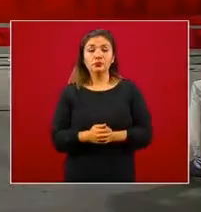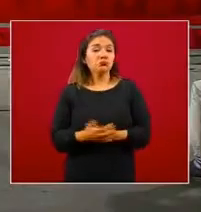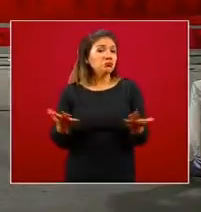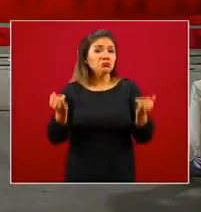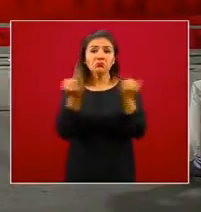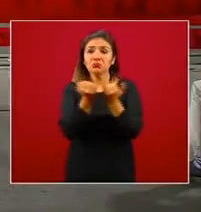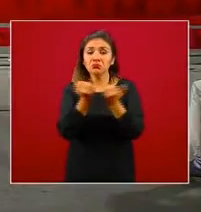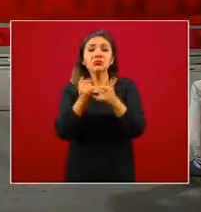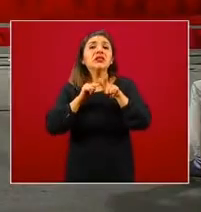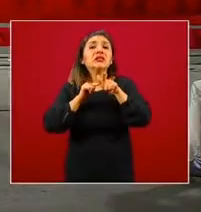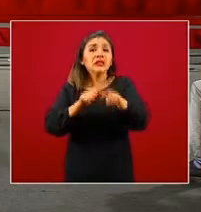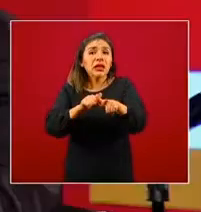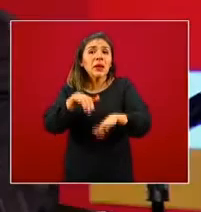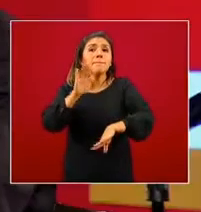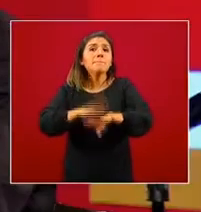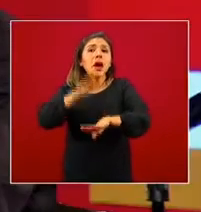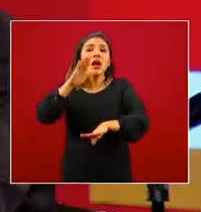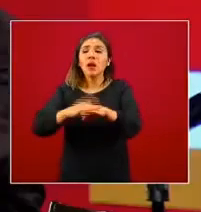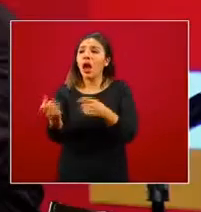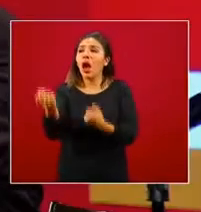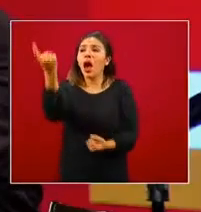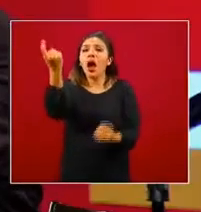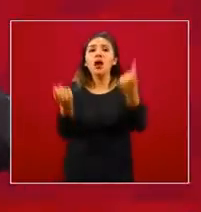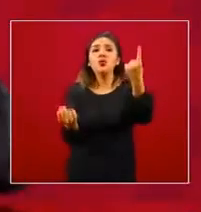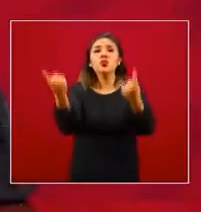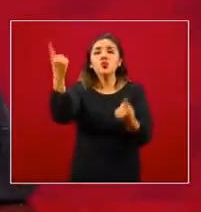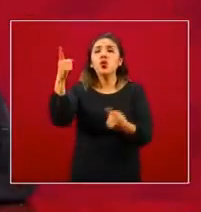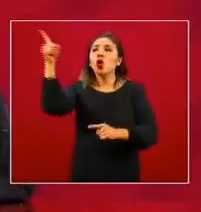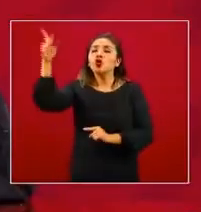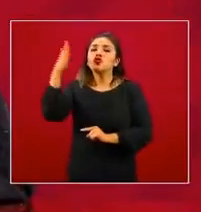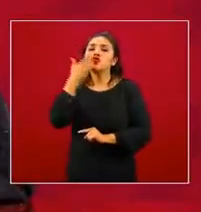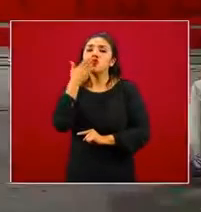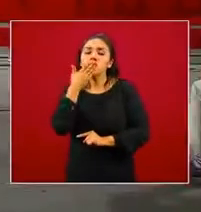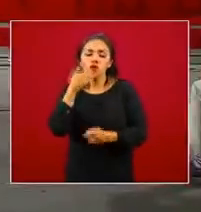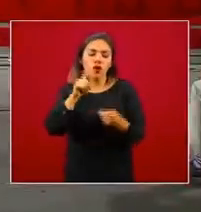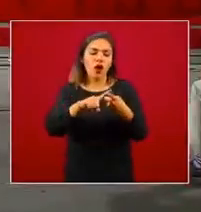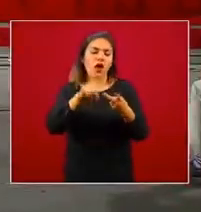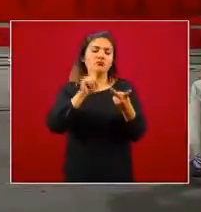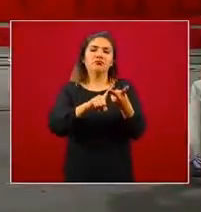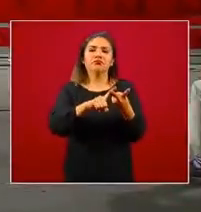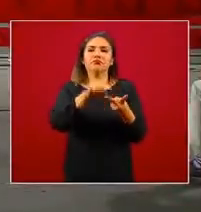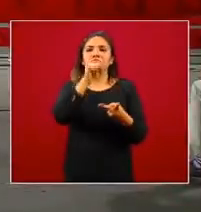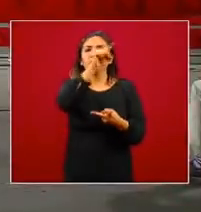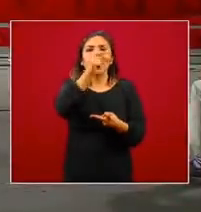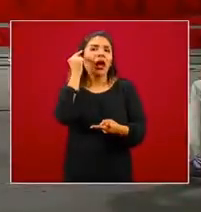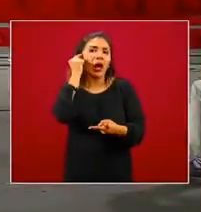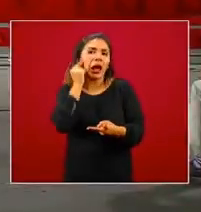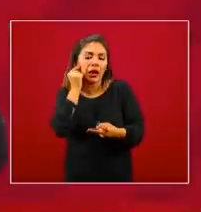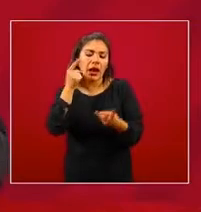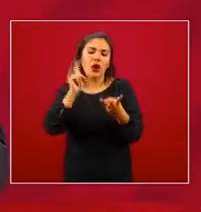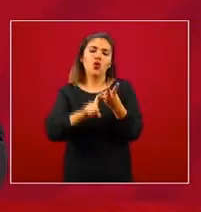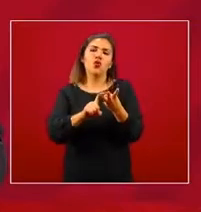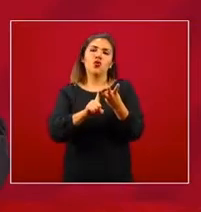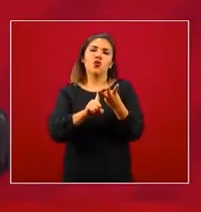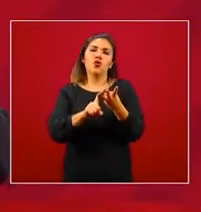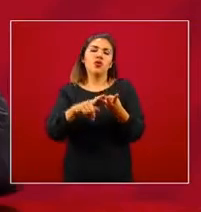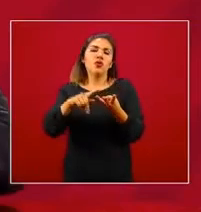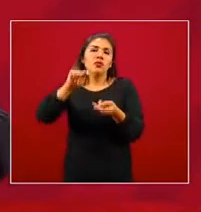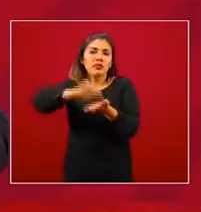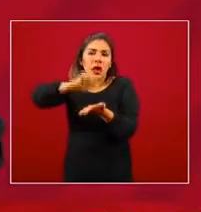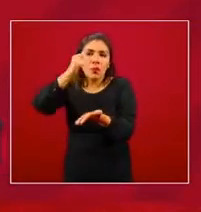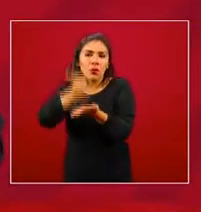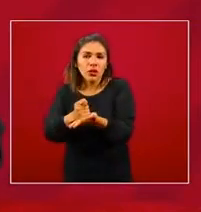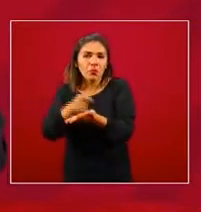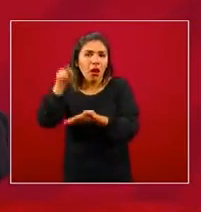minus going down of decrease of cases. There are going to be a number of epidemics in Sonora, in